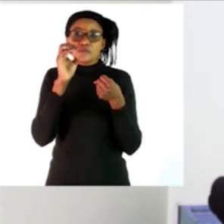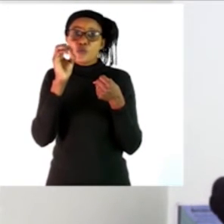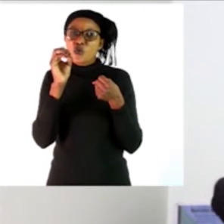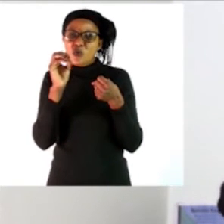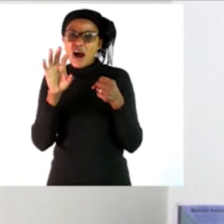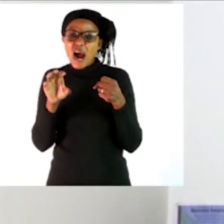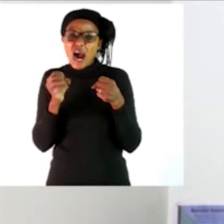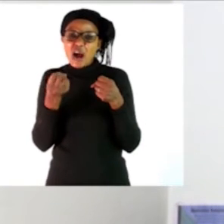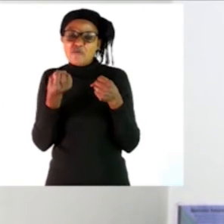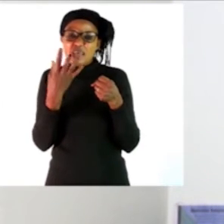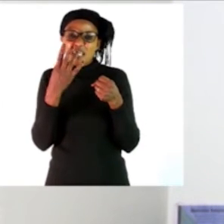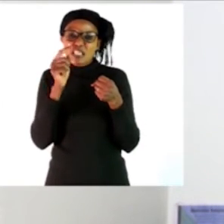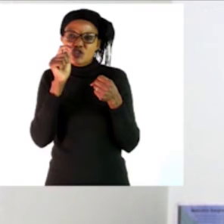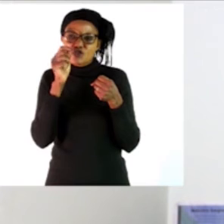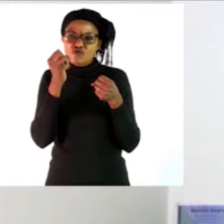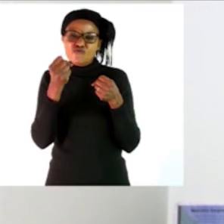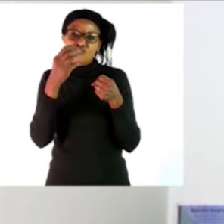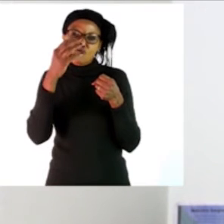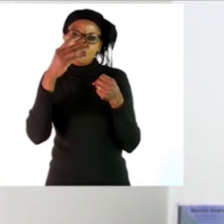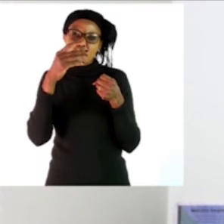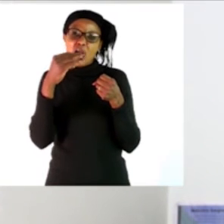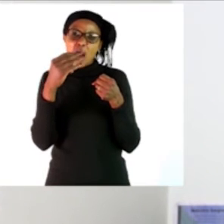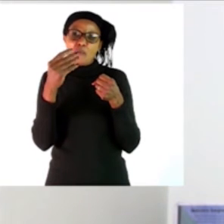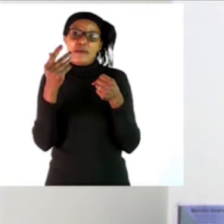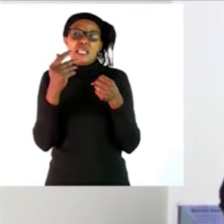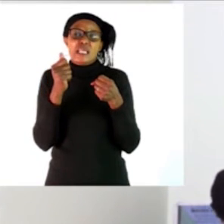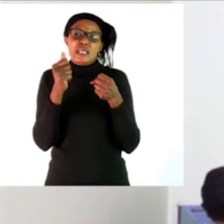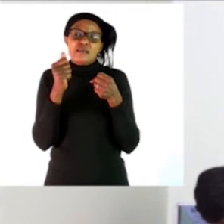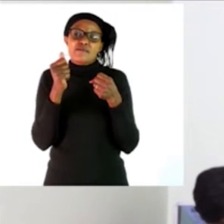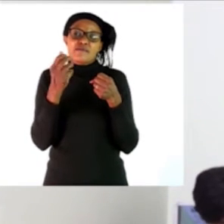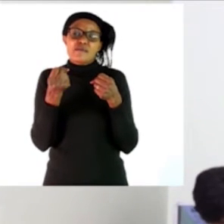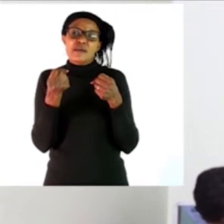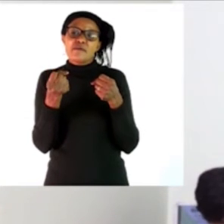How many twos do we have here on top?